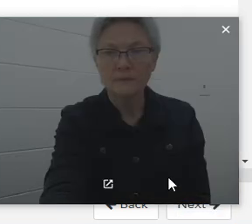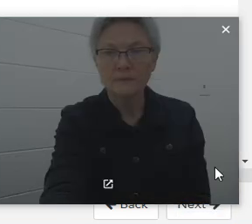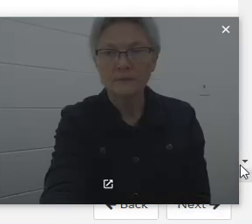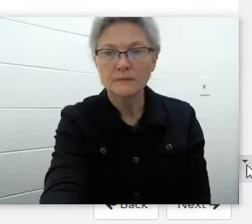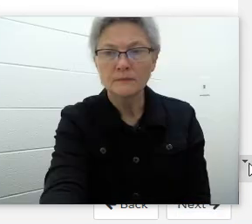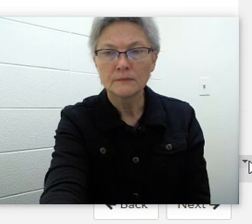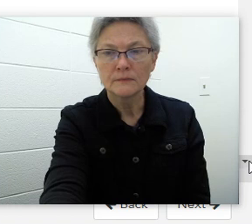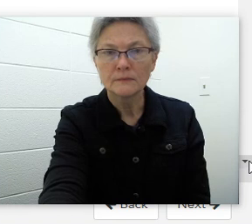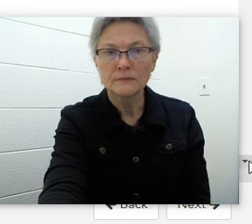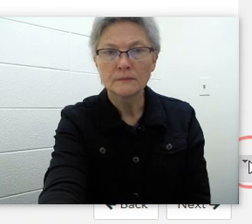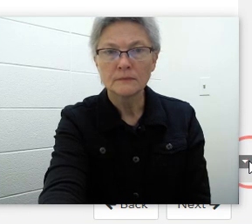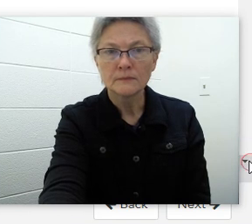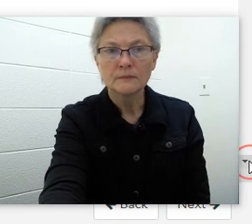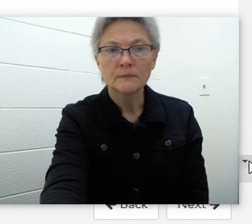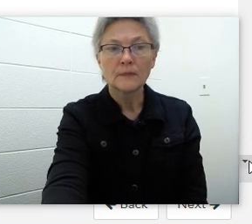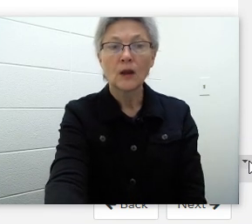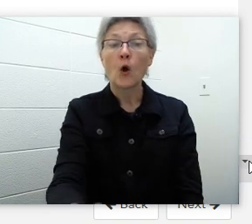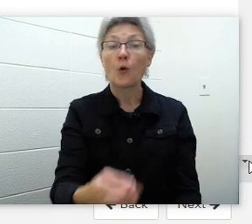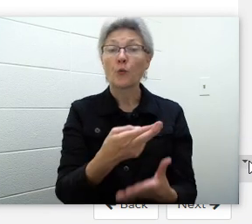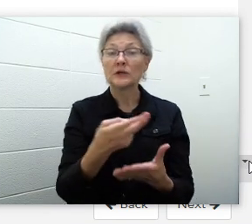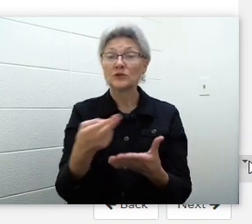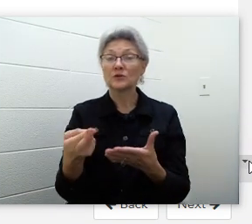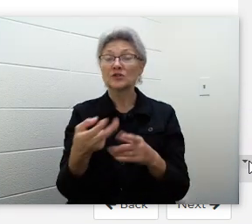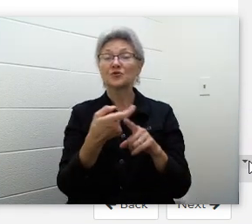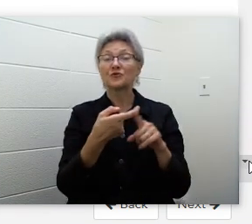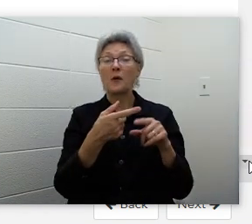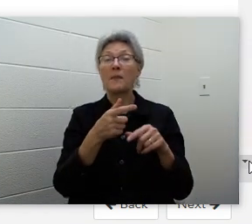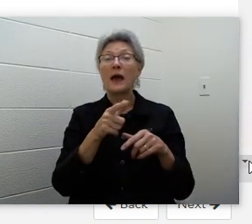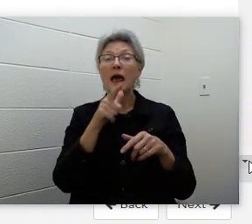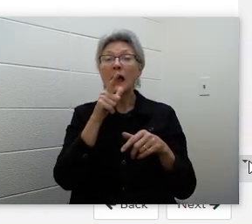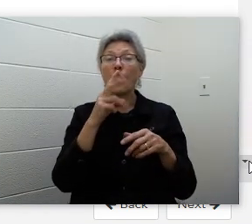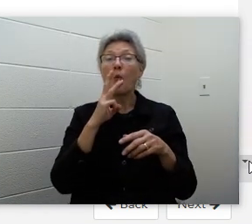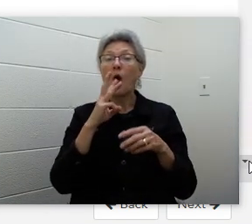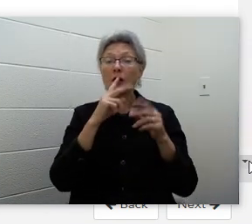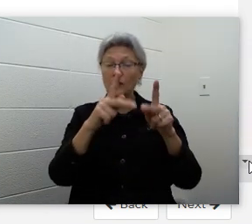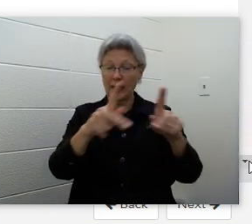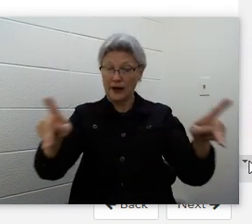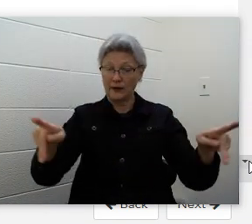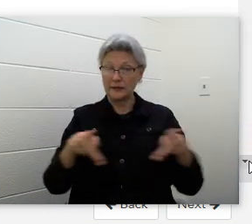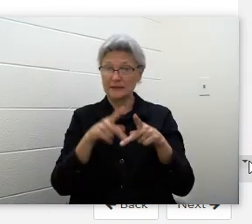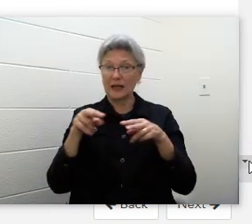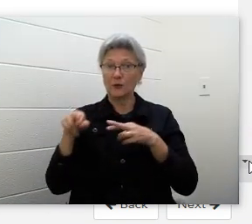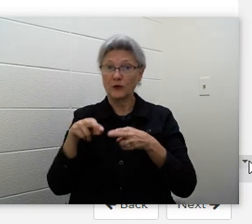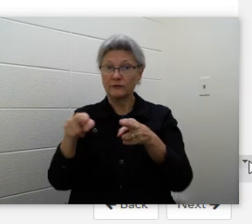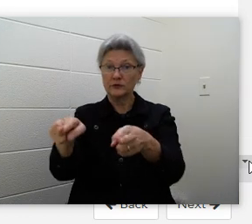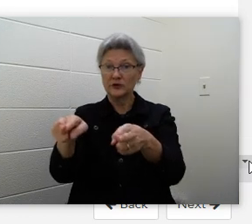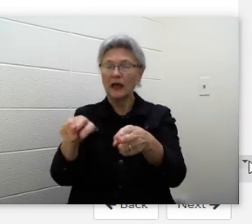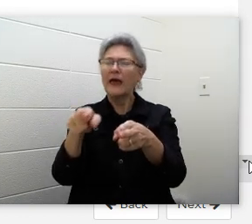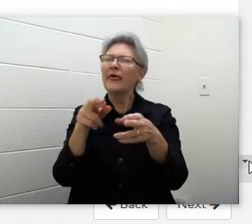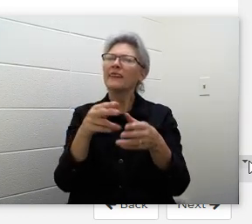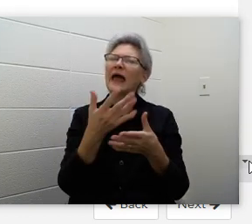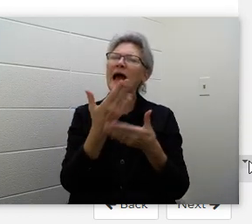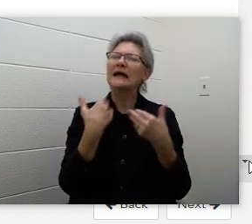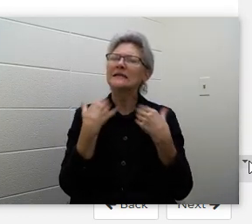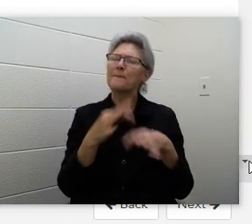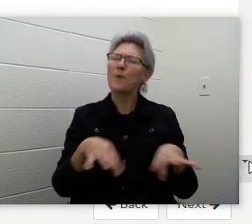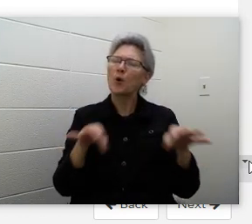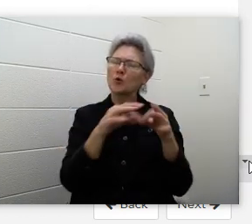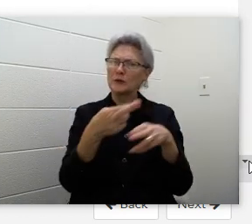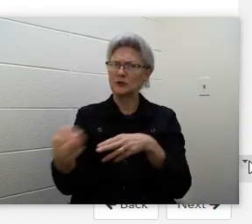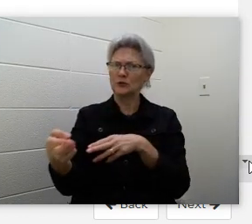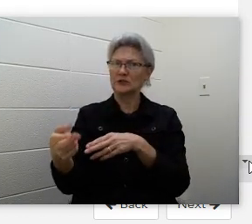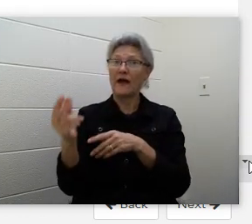Resources from lakes and rivers. The lakes and rivers of the Midwest also contain important resources. Fishing has long played